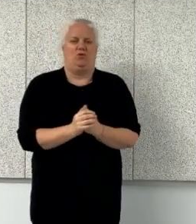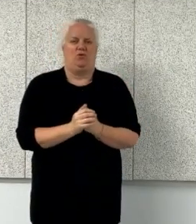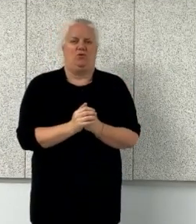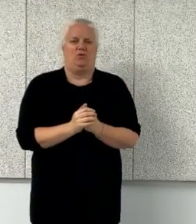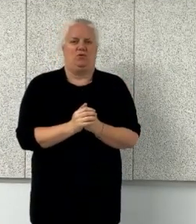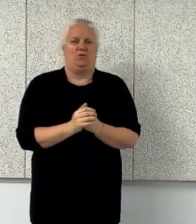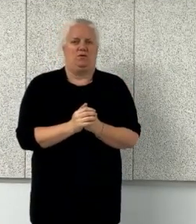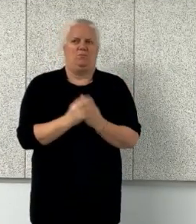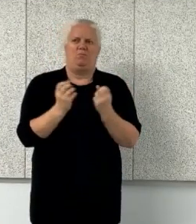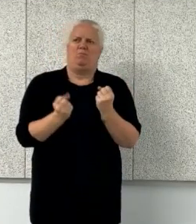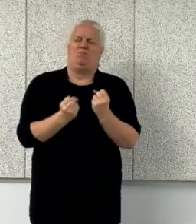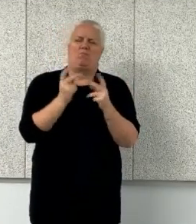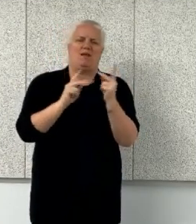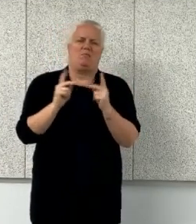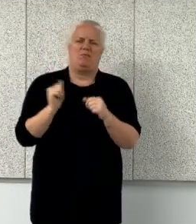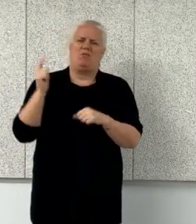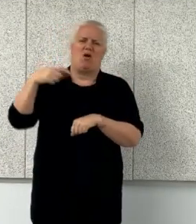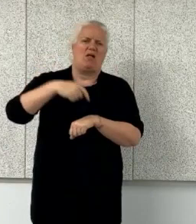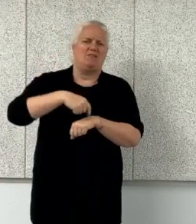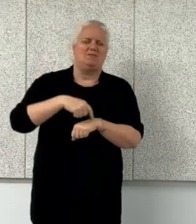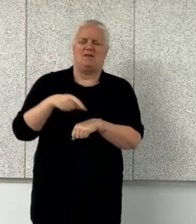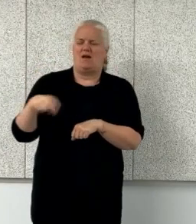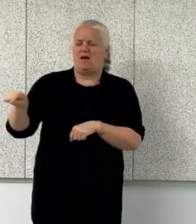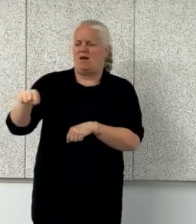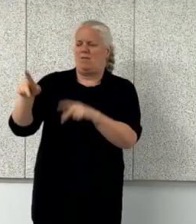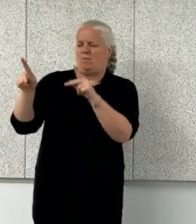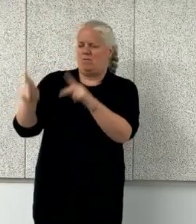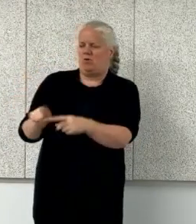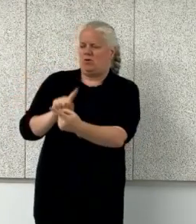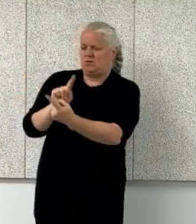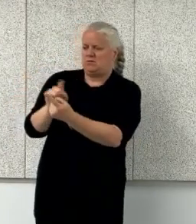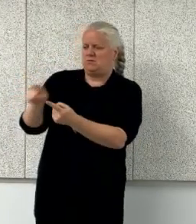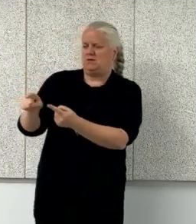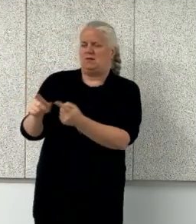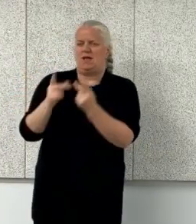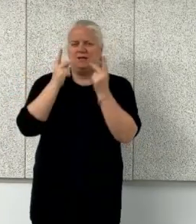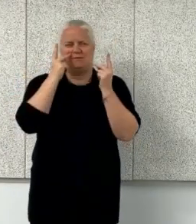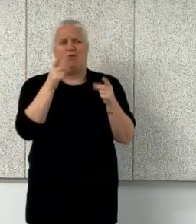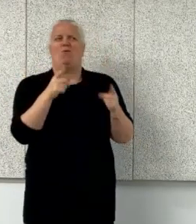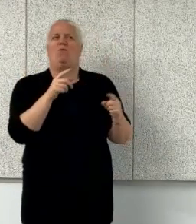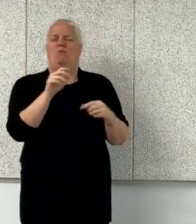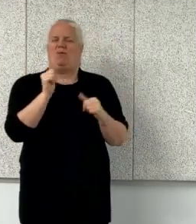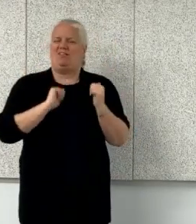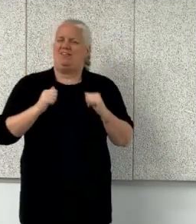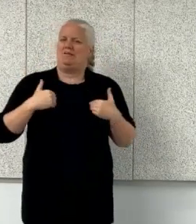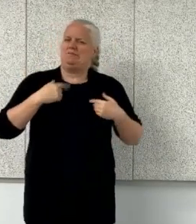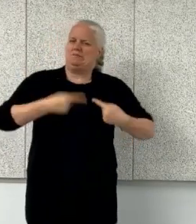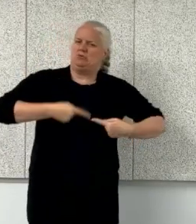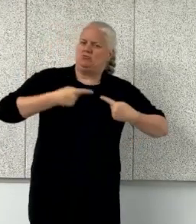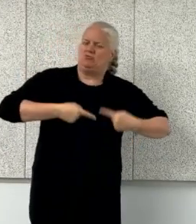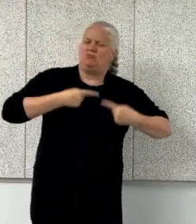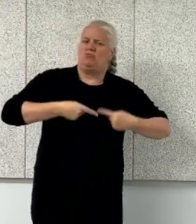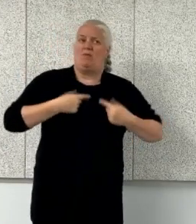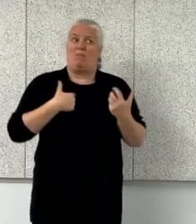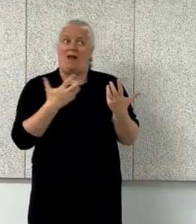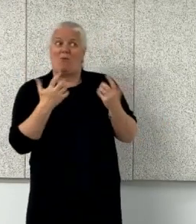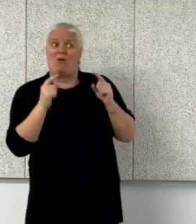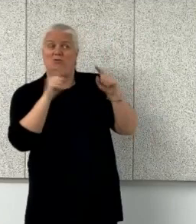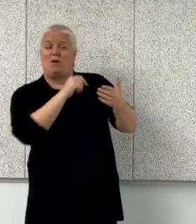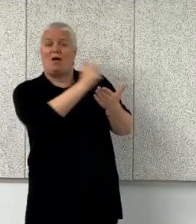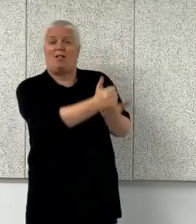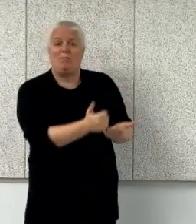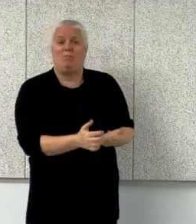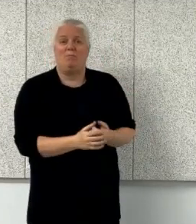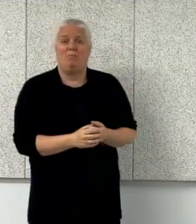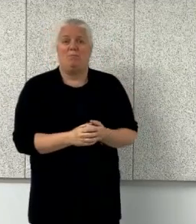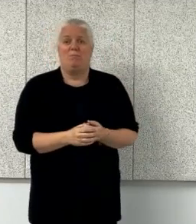time who are seeing this field in the period of strain that it's in, and want to come help, and they work in other places and could